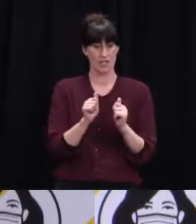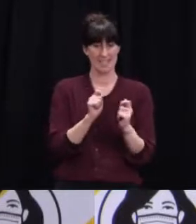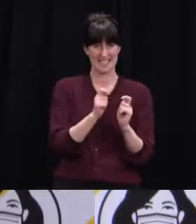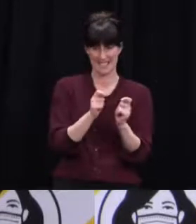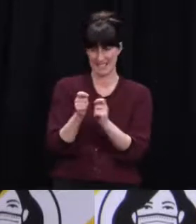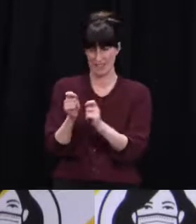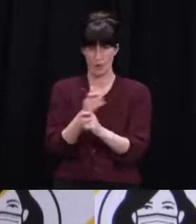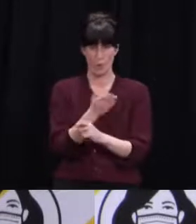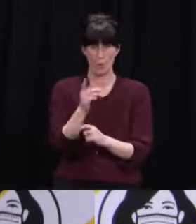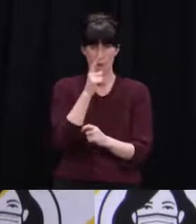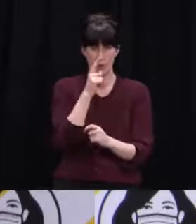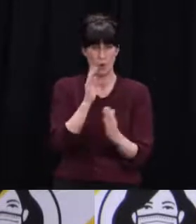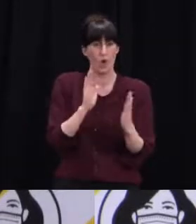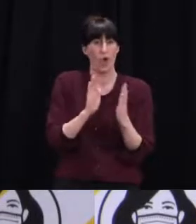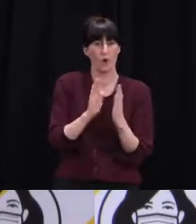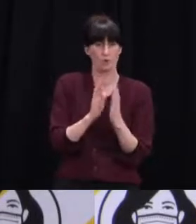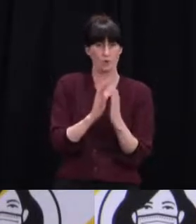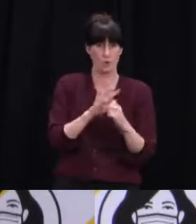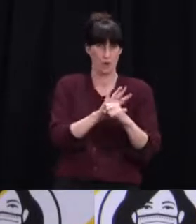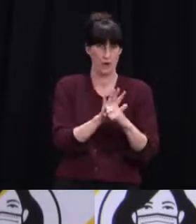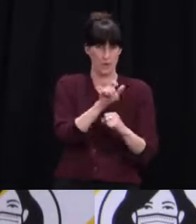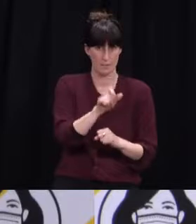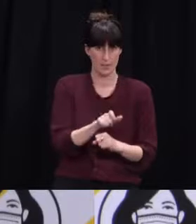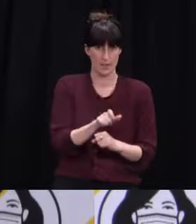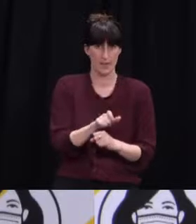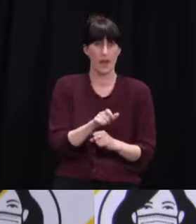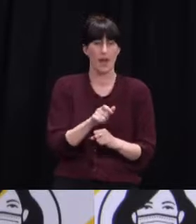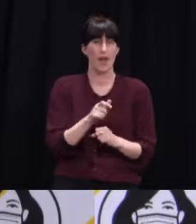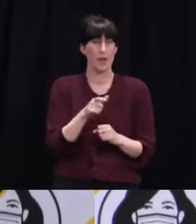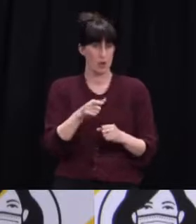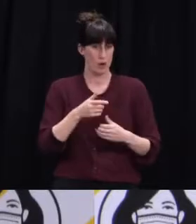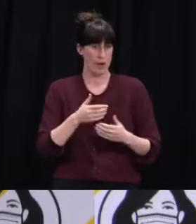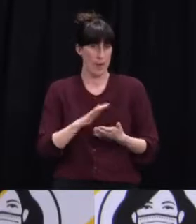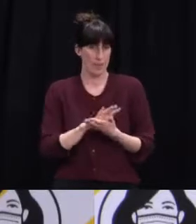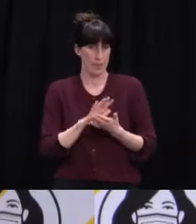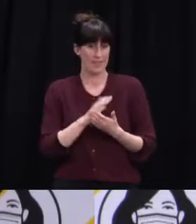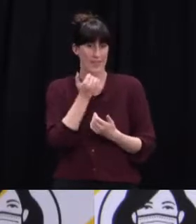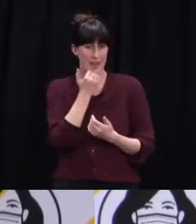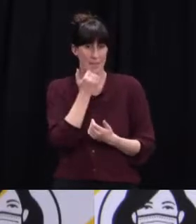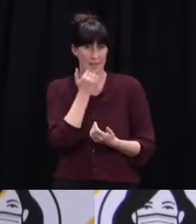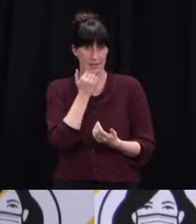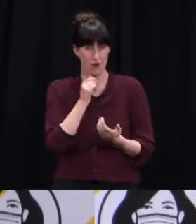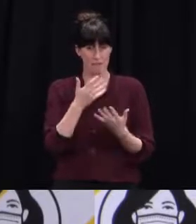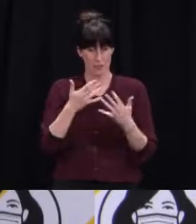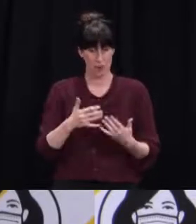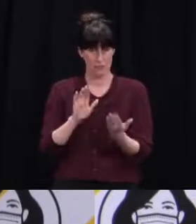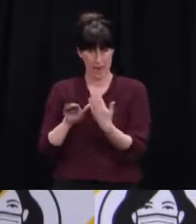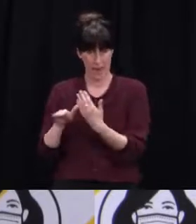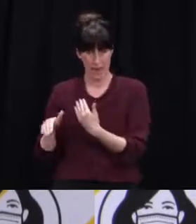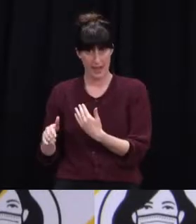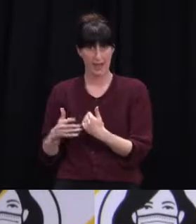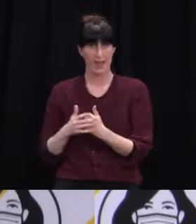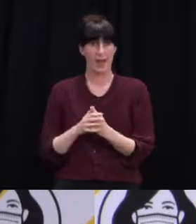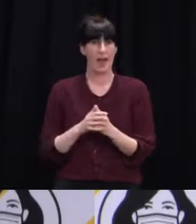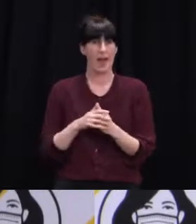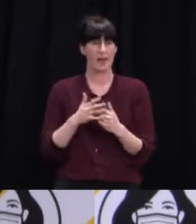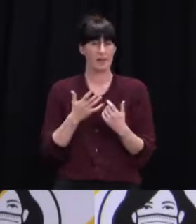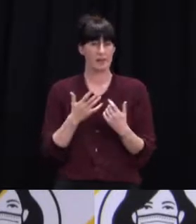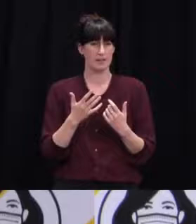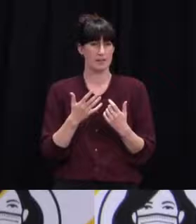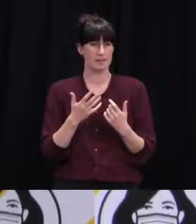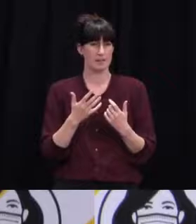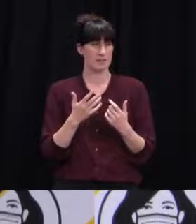of tests that you've got back from contacts, and do you need 100% of test results back from those contacts